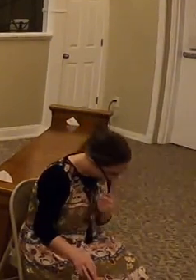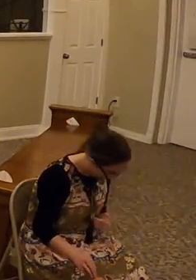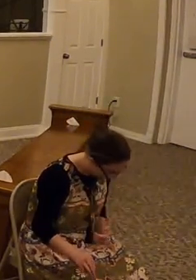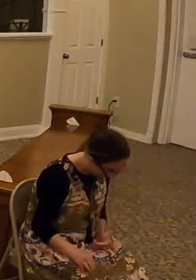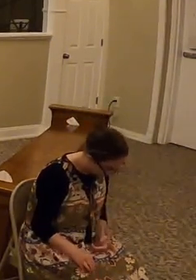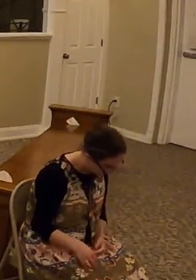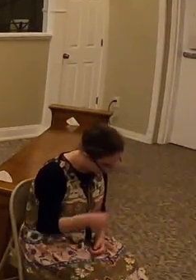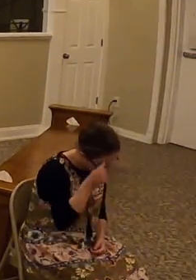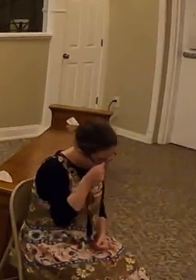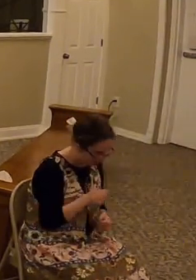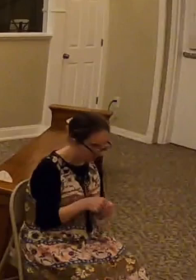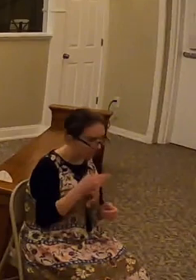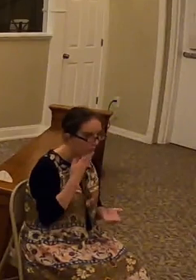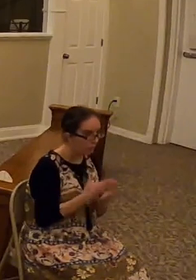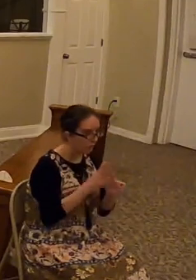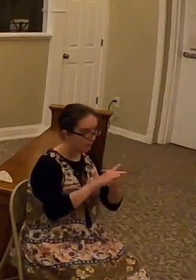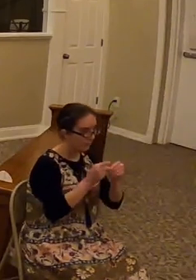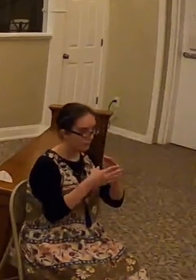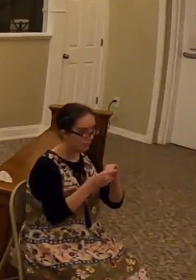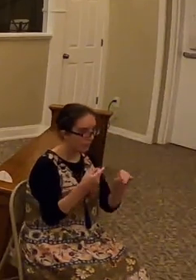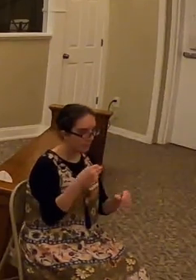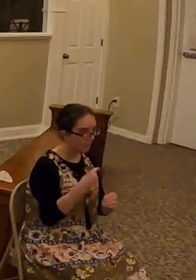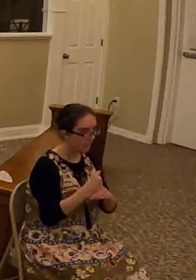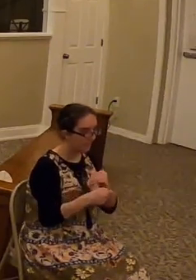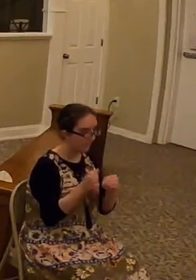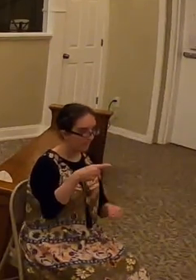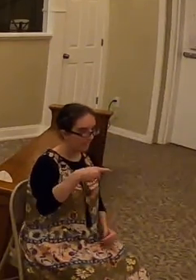Yeah. Remember the good story about Philip the evangelist?